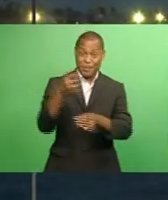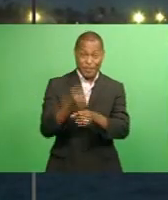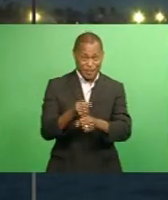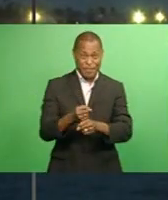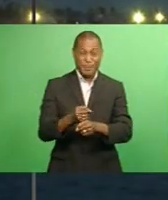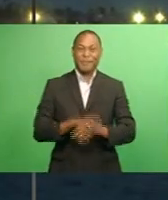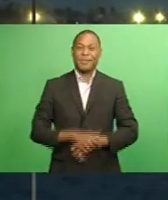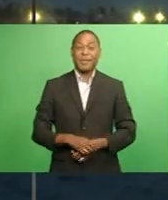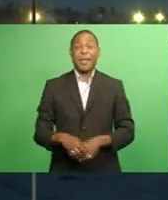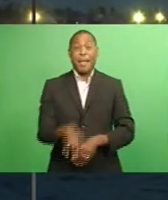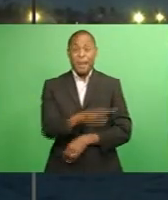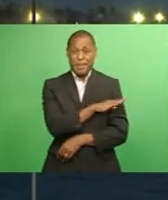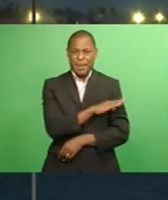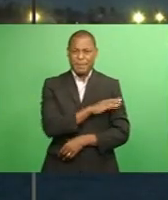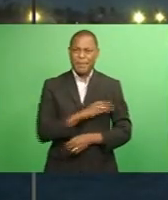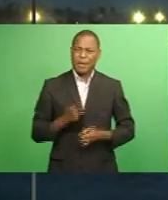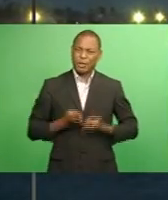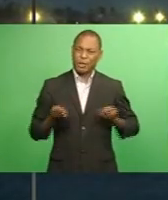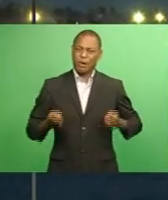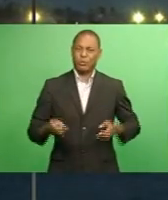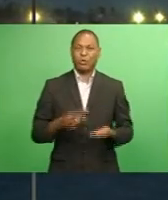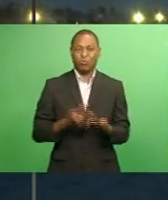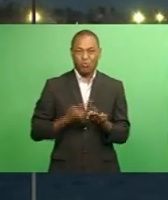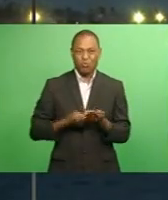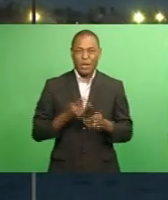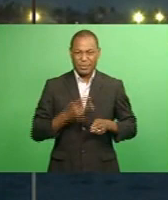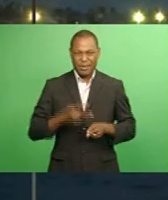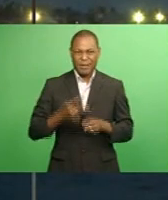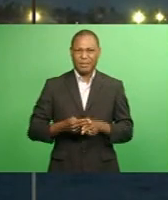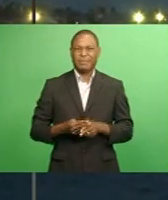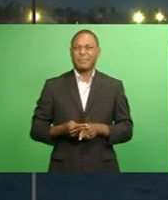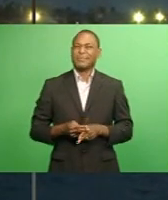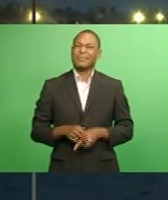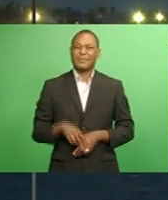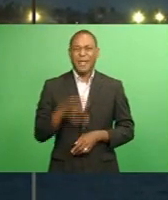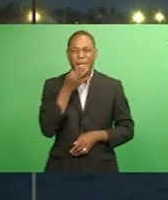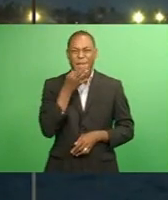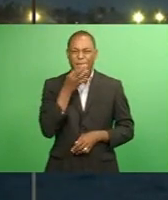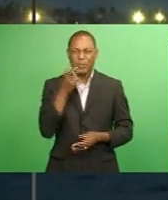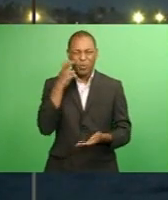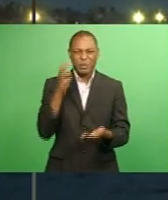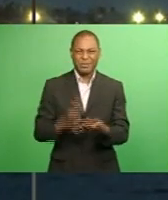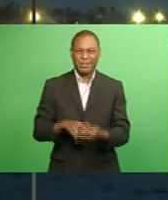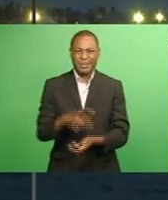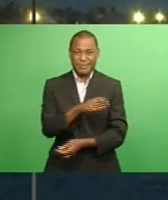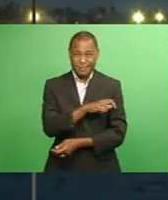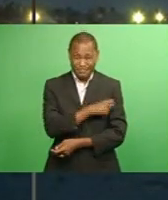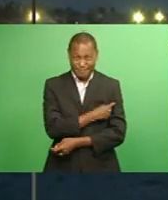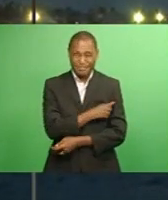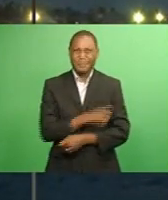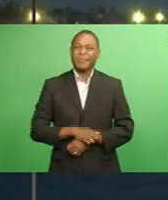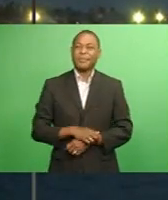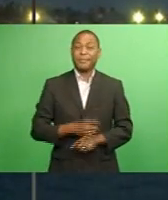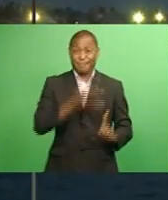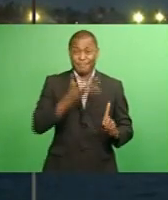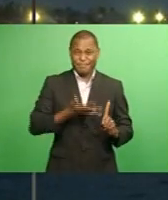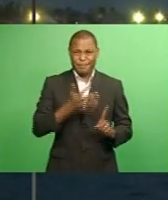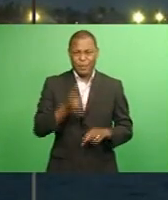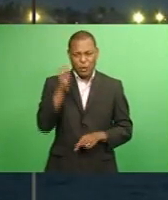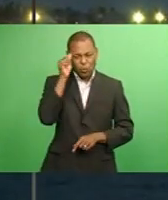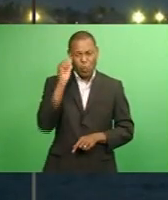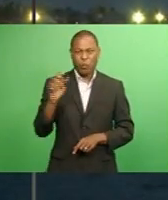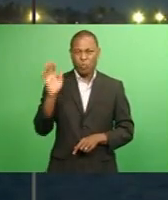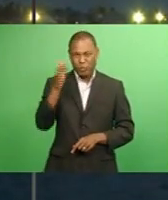stories, Prime Minister encourages rice farming, poor response to vaccination registration, and Rahman to know his fate in 2